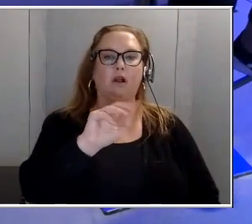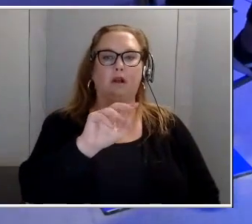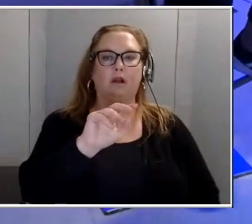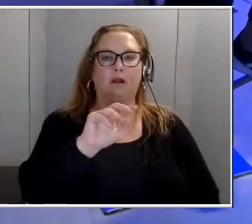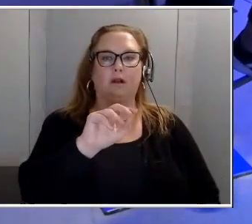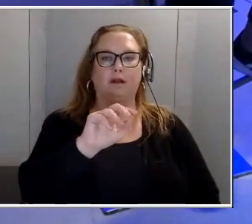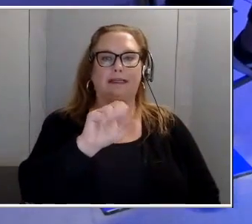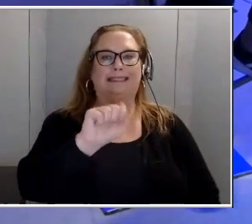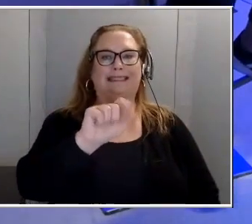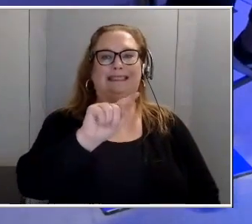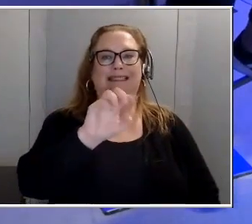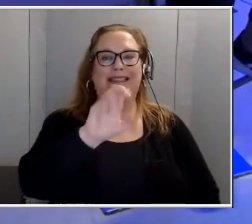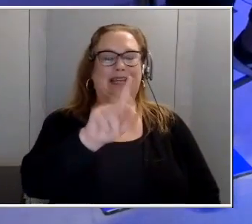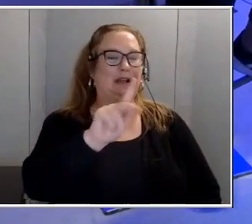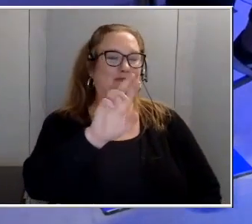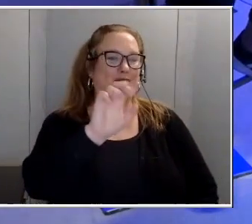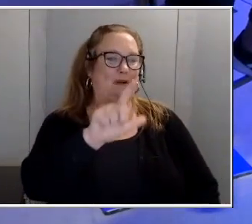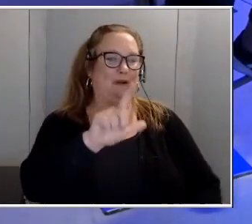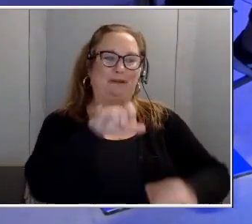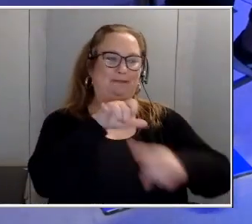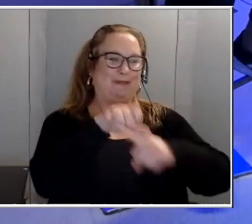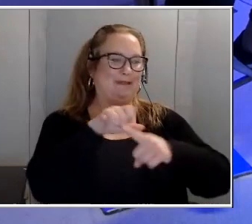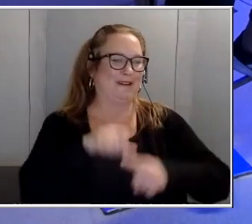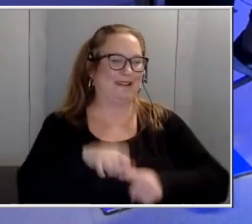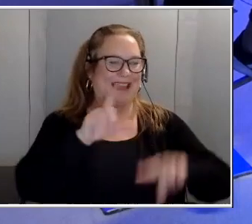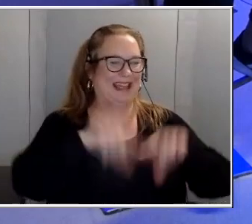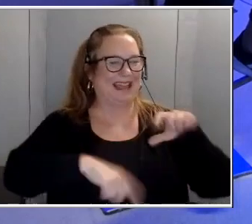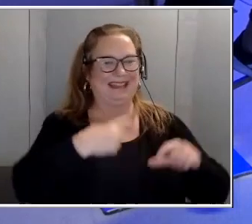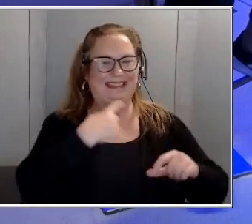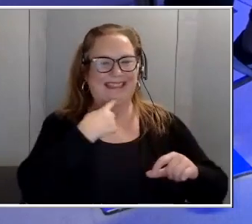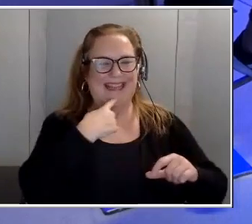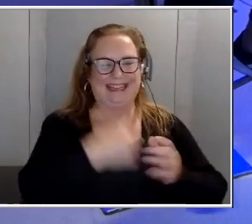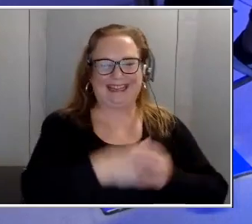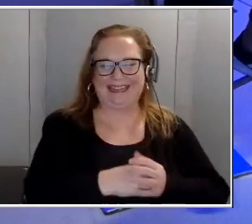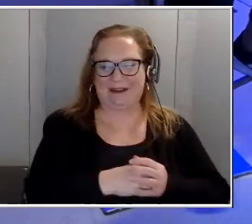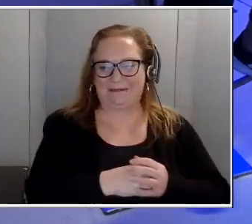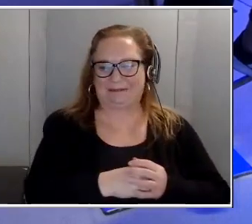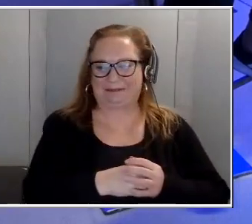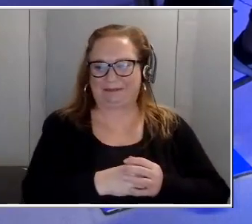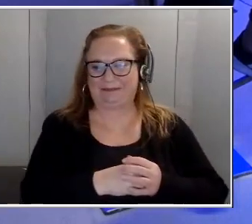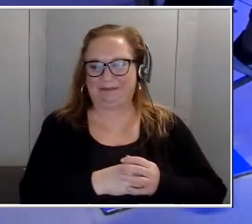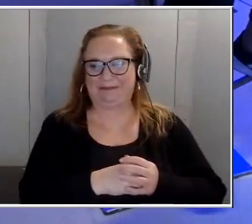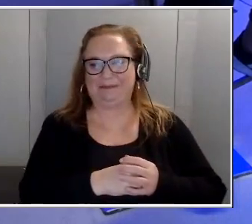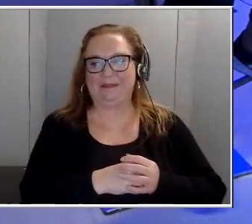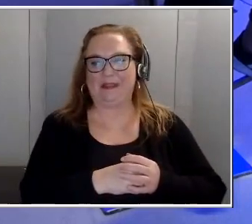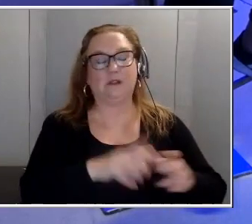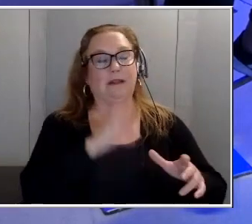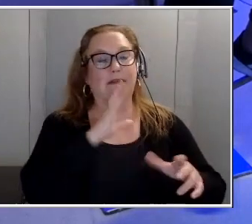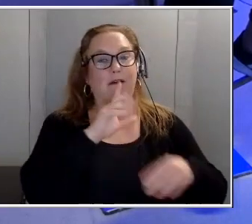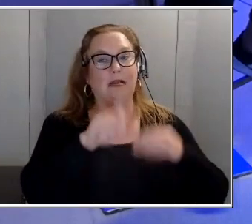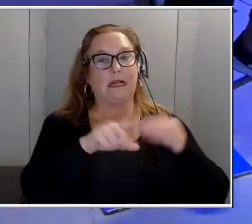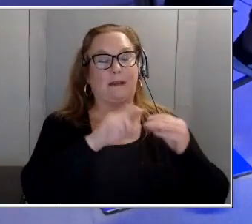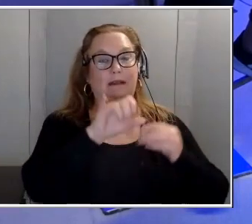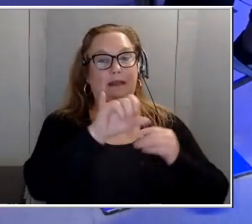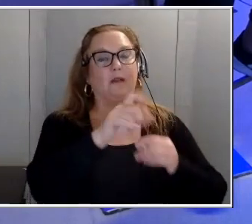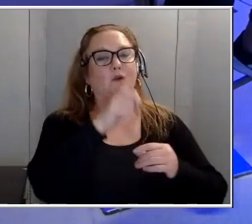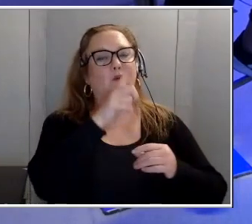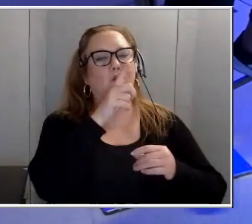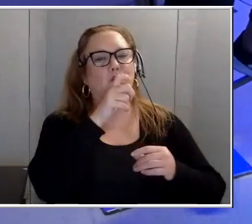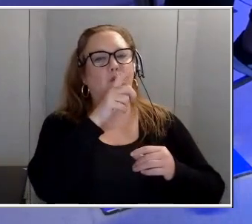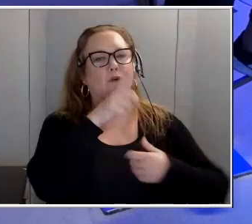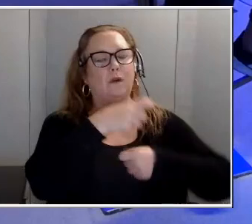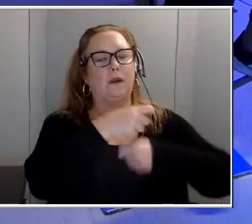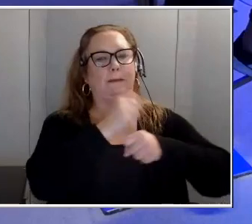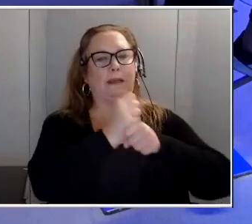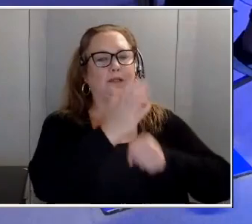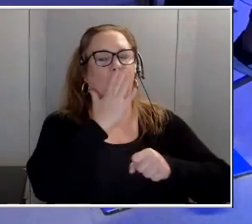Sacral, okay. I don't do big words. Yeah, that's okay. why you're here, That's Doc. okay. So let's talk about that and who makes for a good